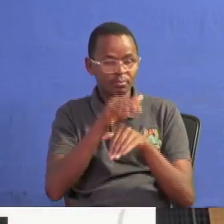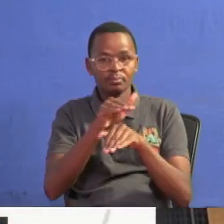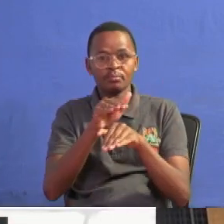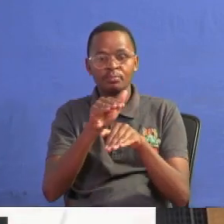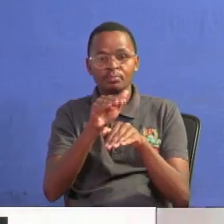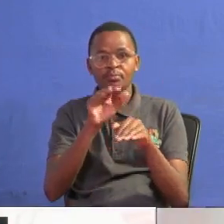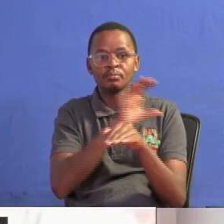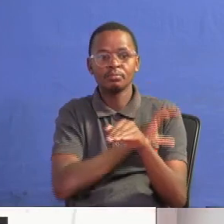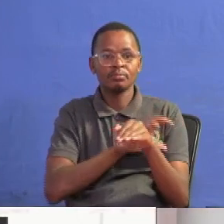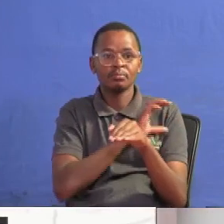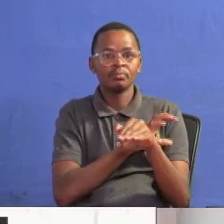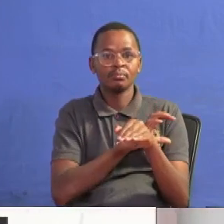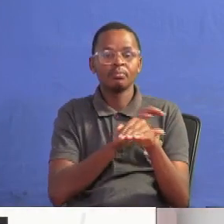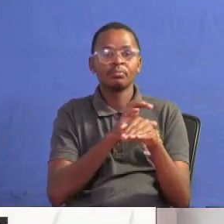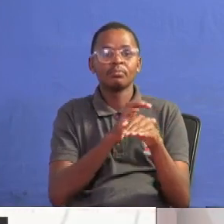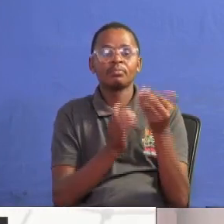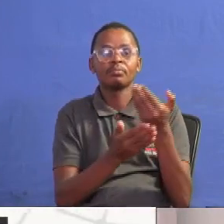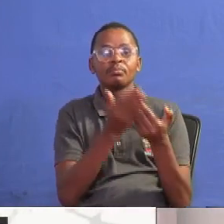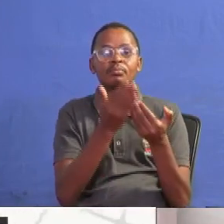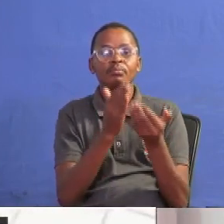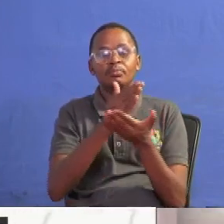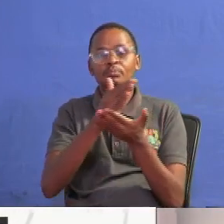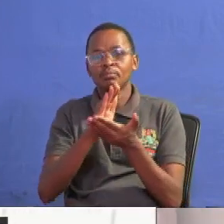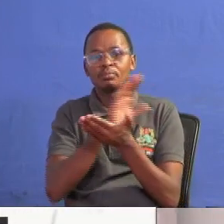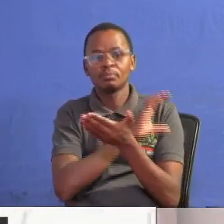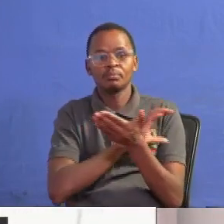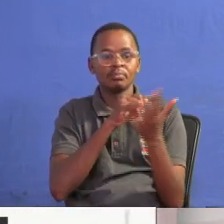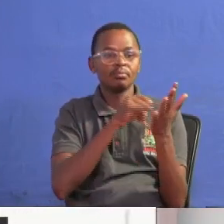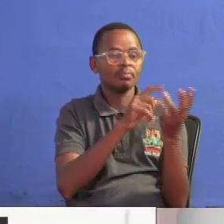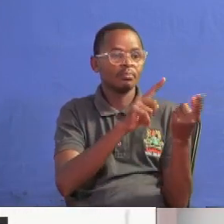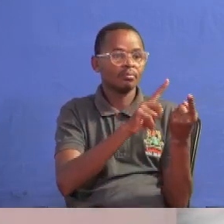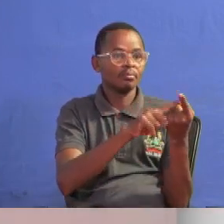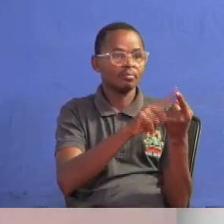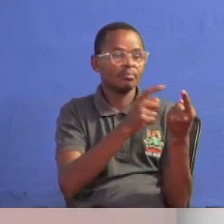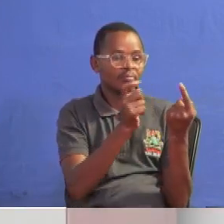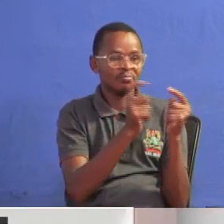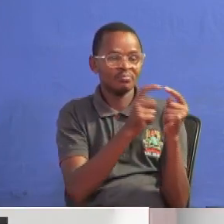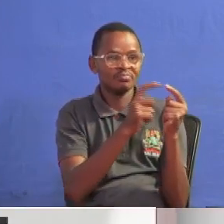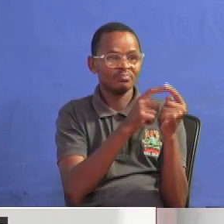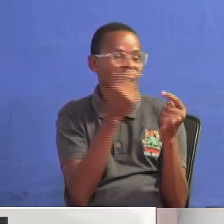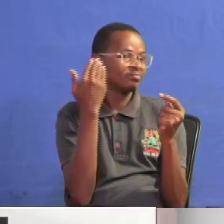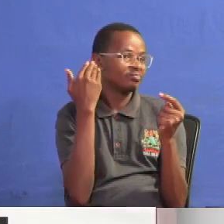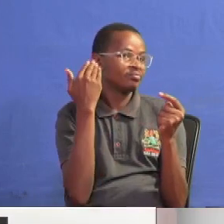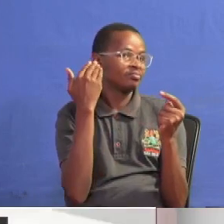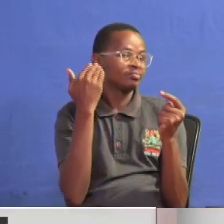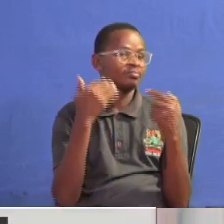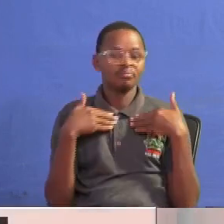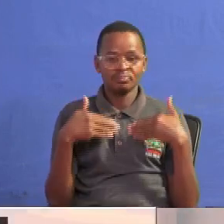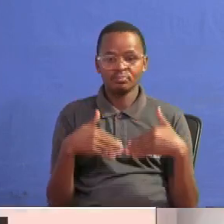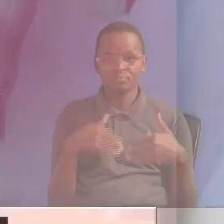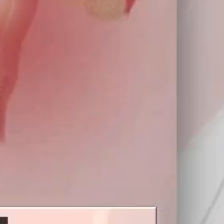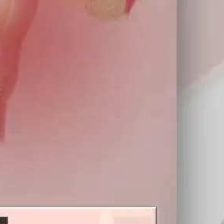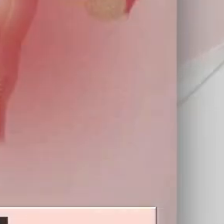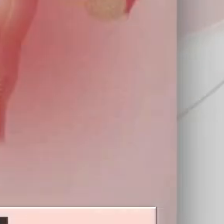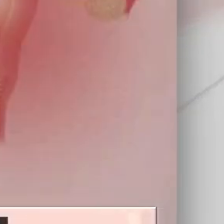and symptoms and seek medication. Some of the symptoms include pains in the back, pelvis, or side of the body, pain